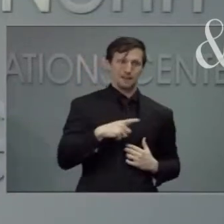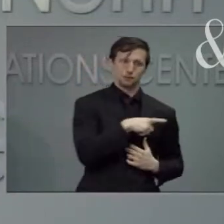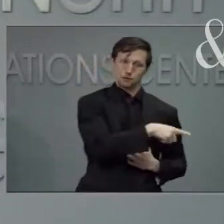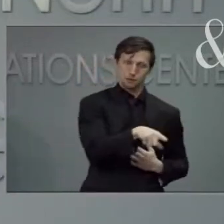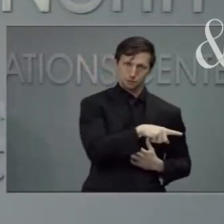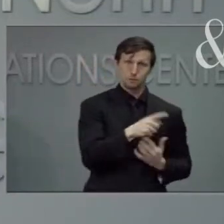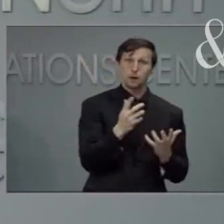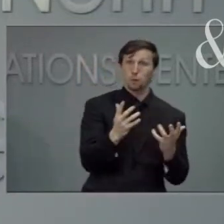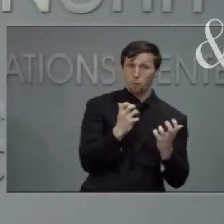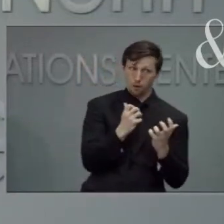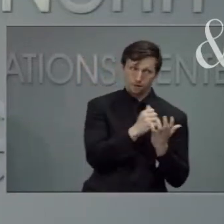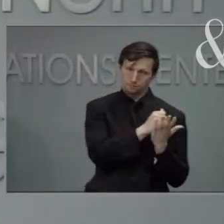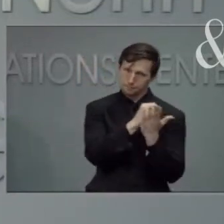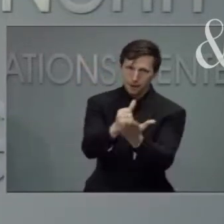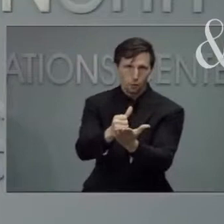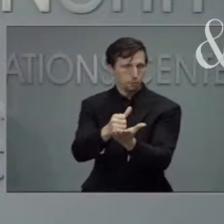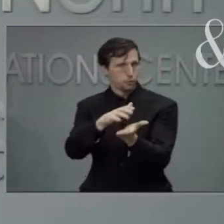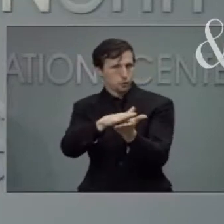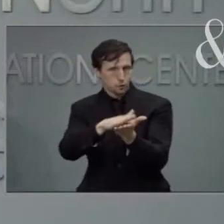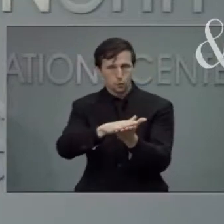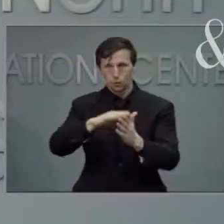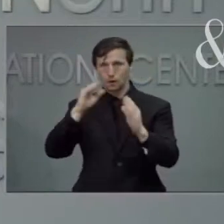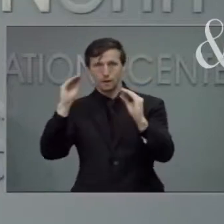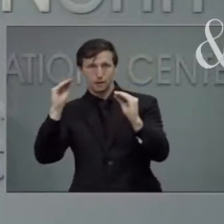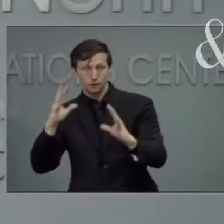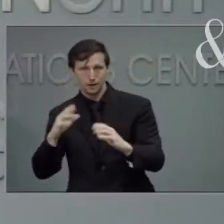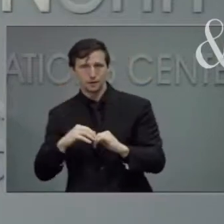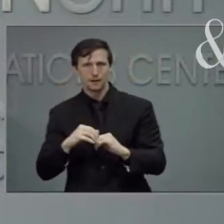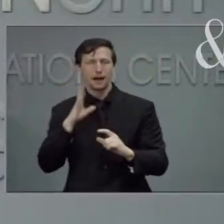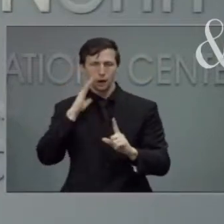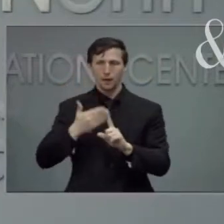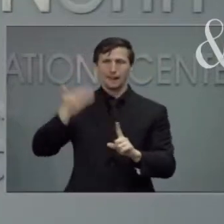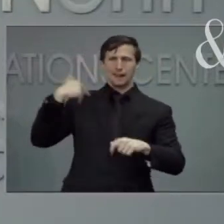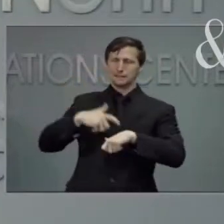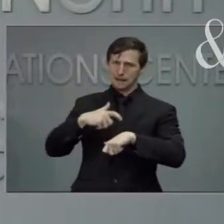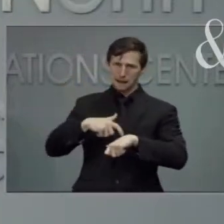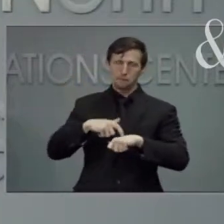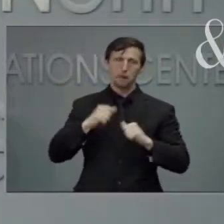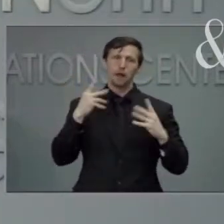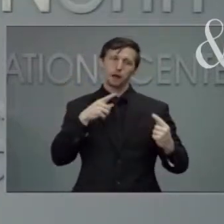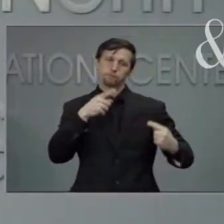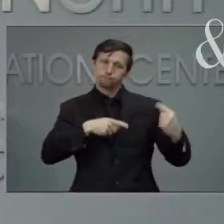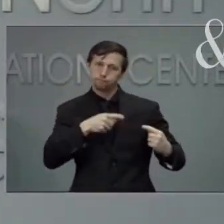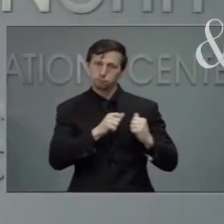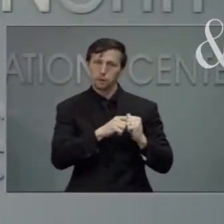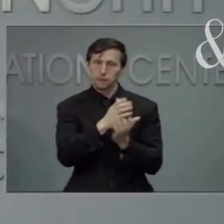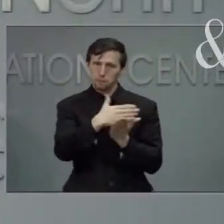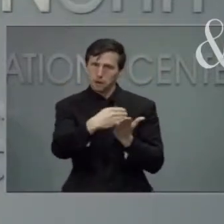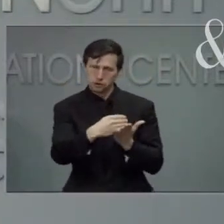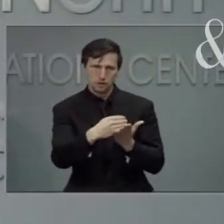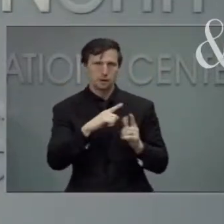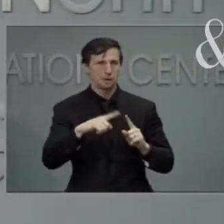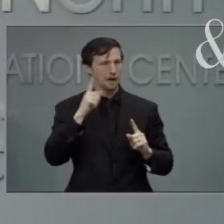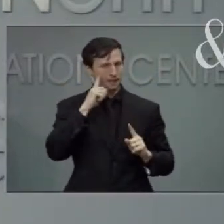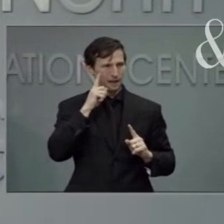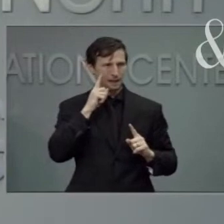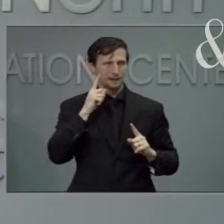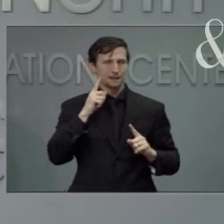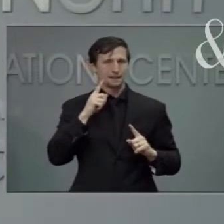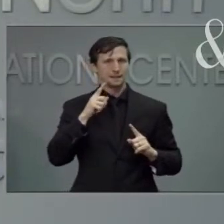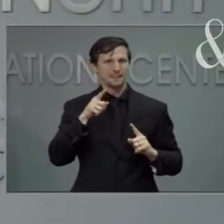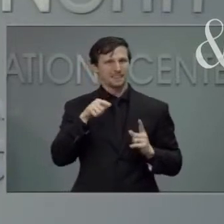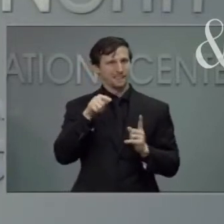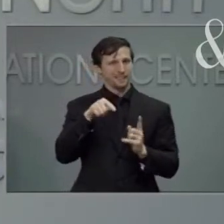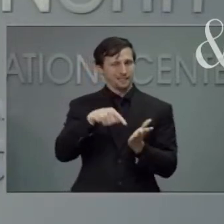over the budget last time, and I think this is an important signal to send. And what's your